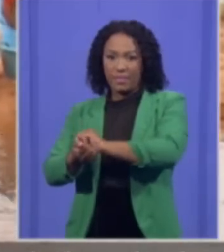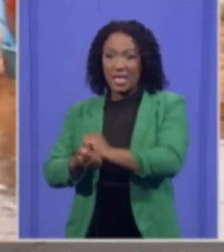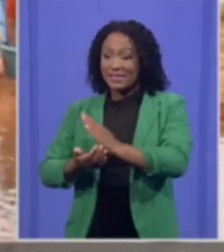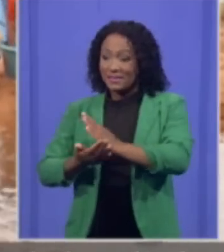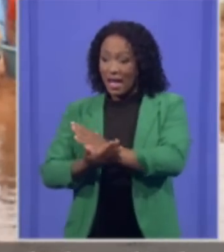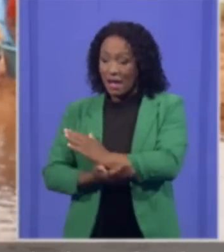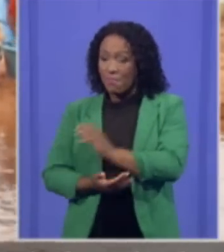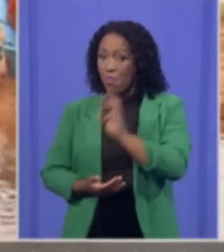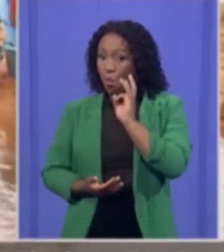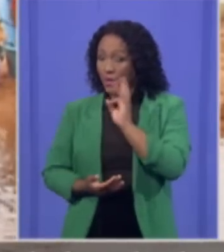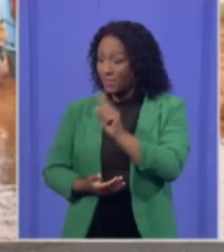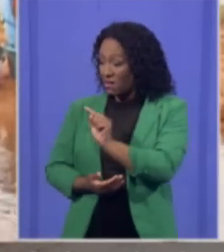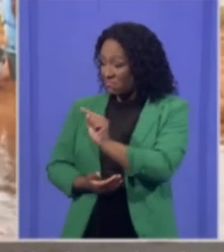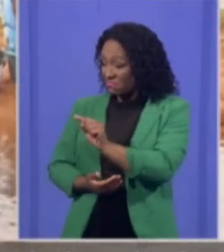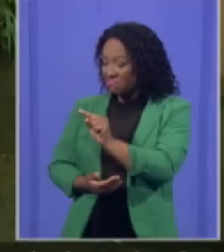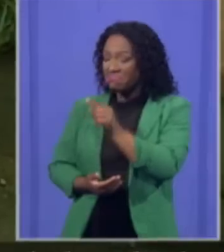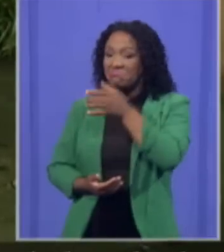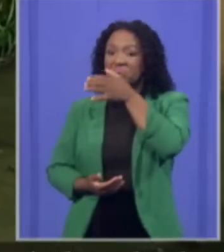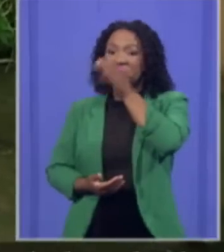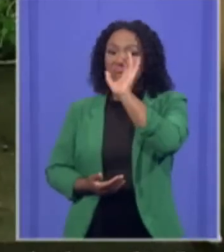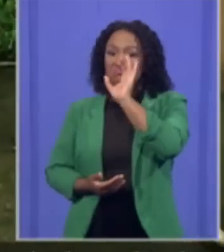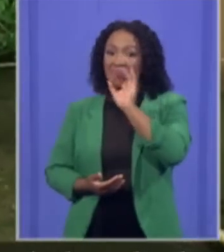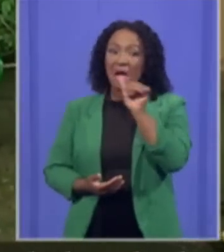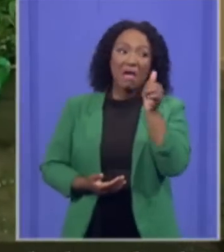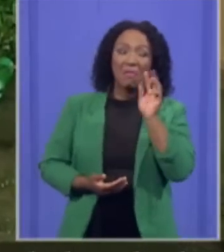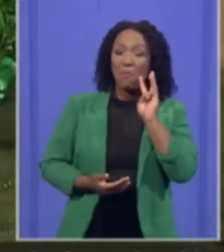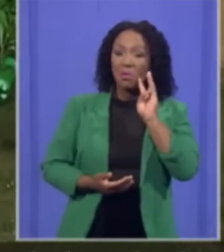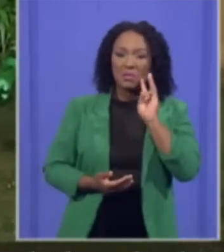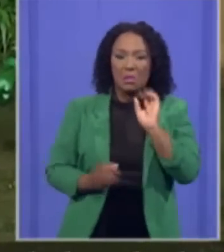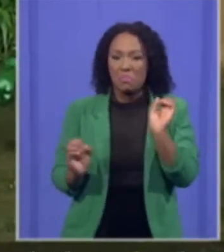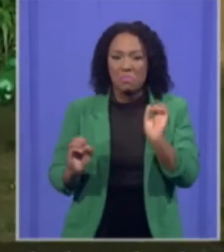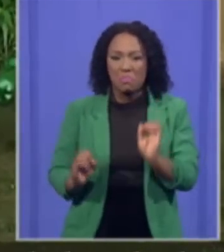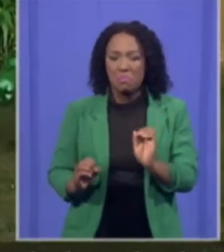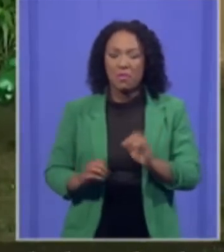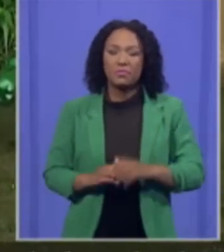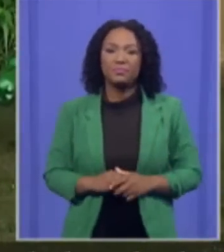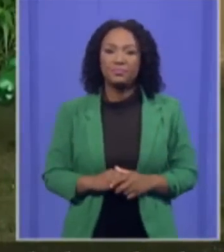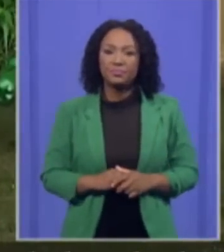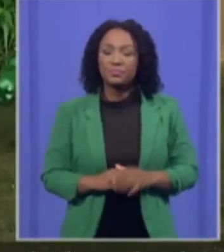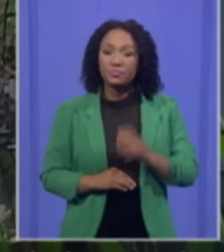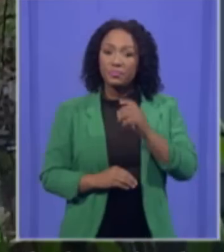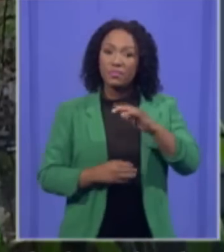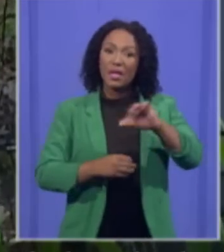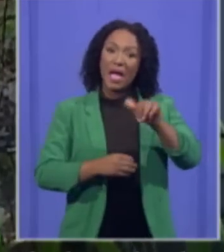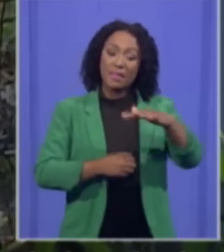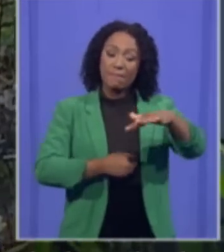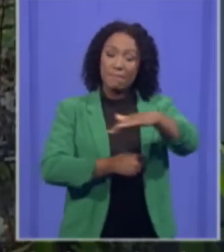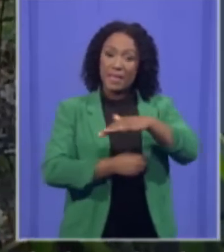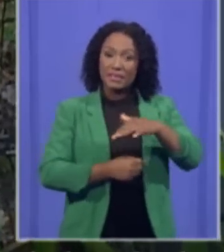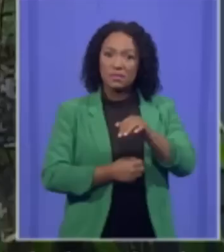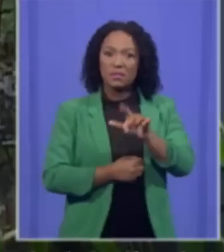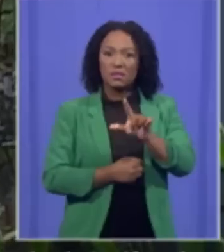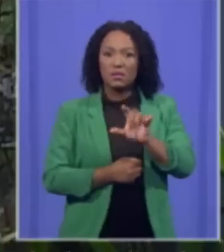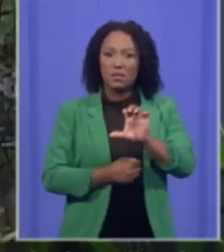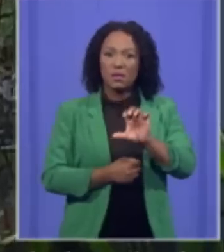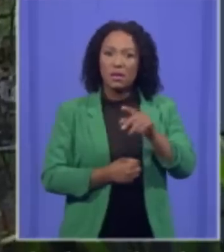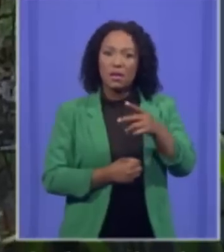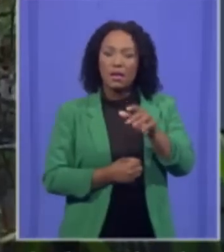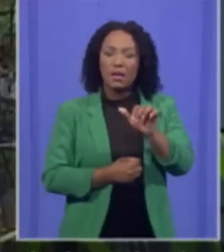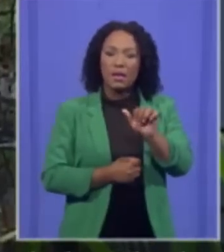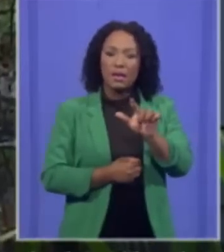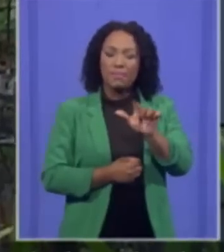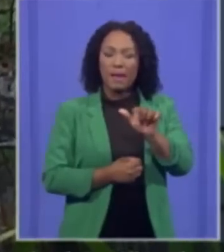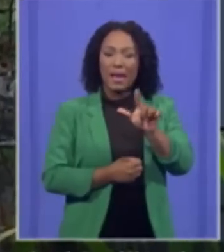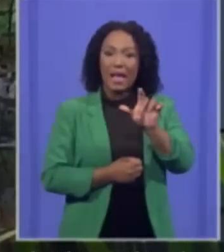anwa a ona mo ba nwa metsi teng. Dikarolo tše dingwe tša lephalale ka Limpopo di tšwela pele go tsenelwa